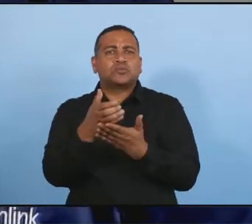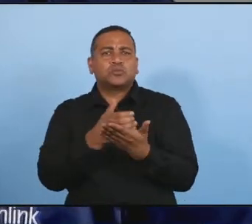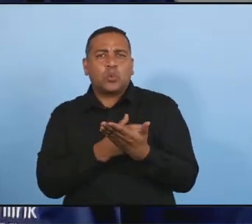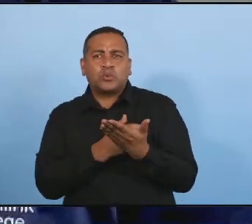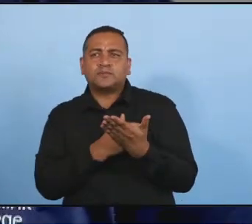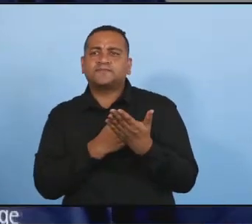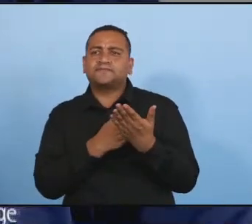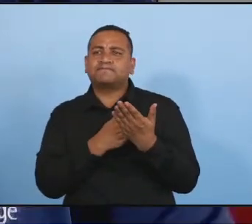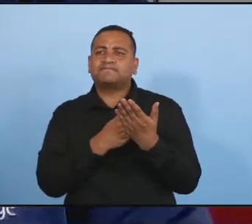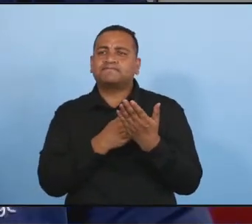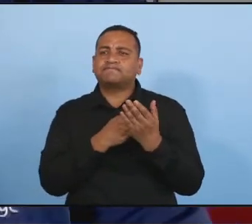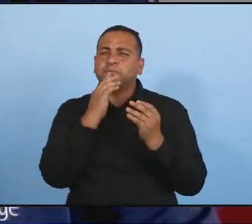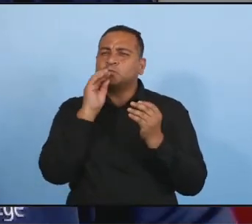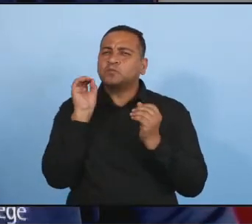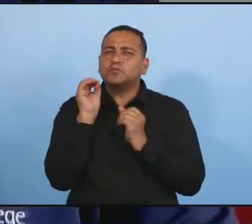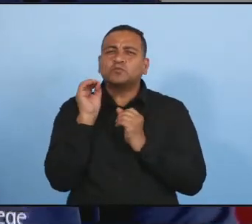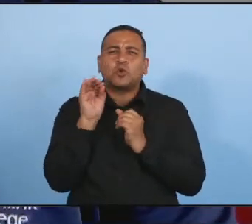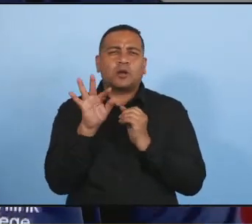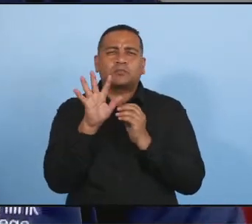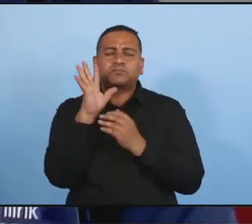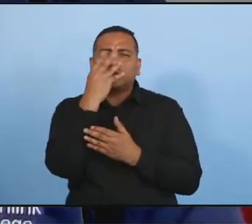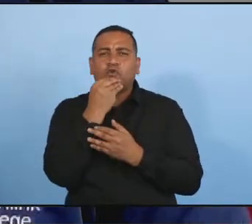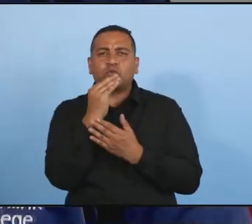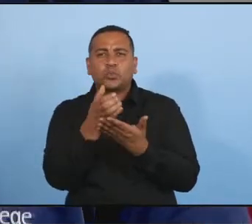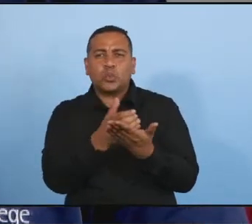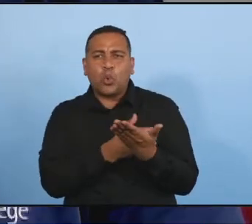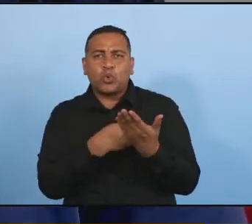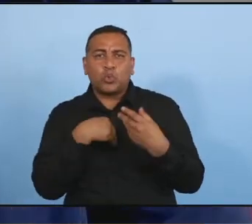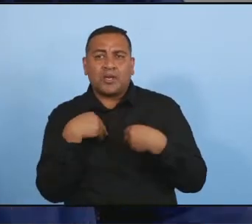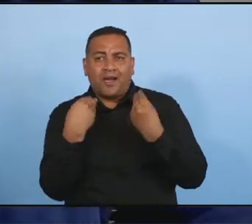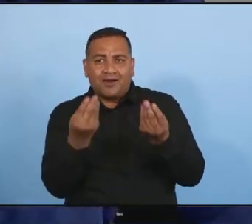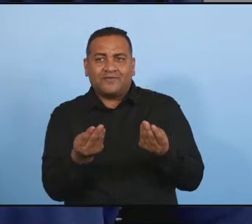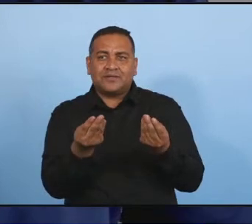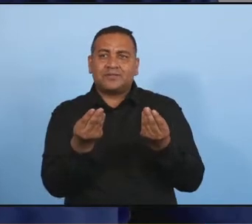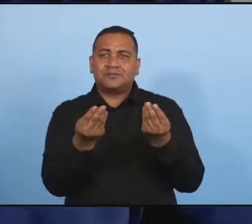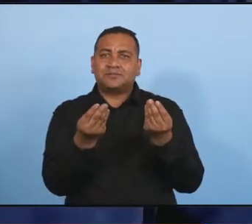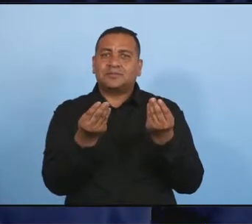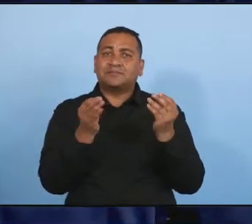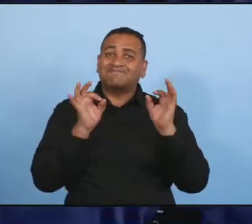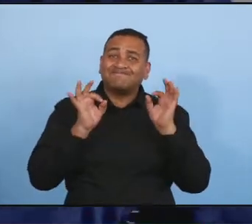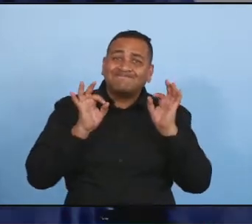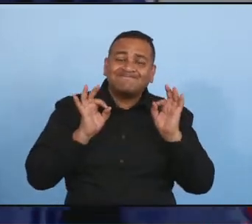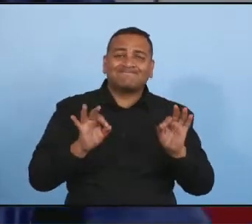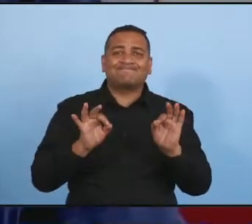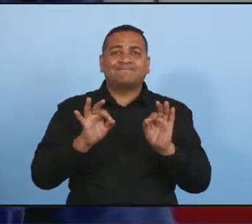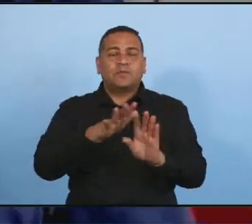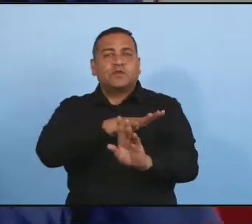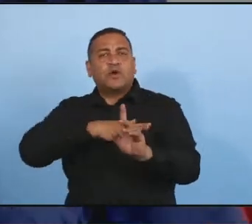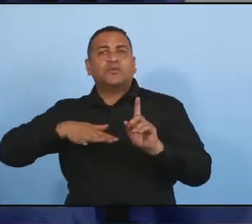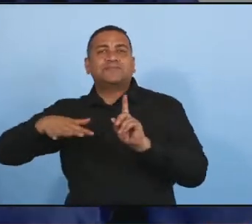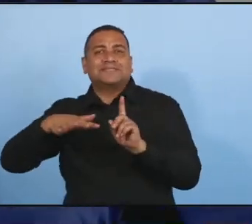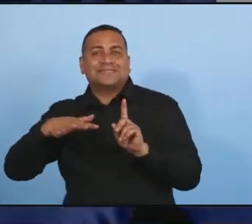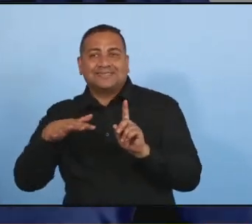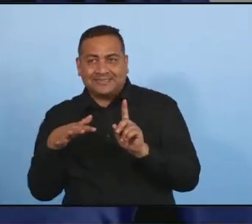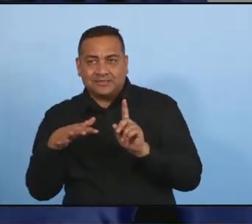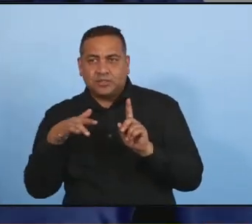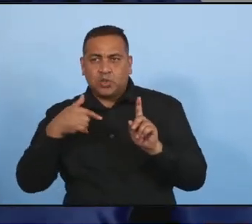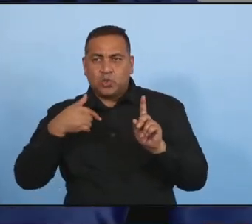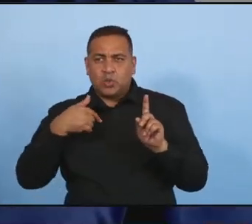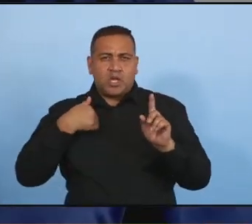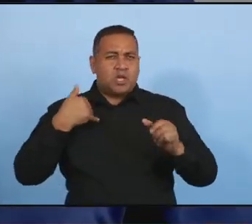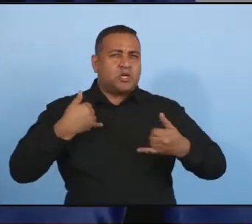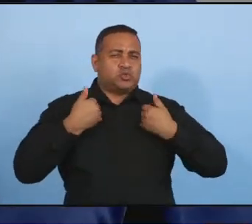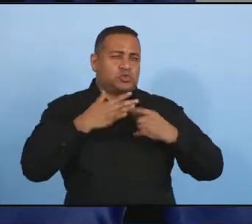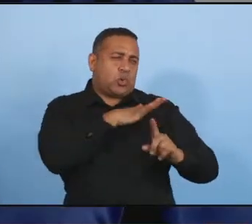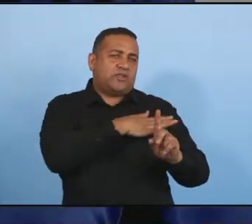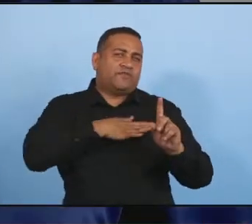absolutely fantastic, and just talking to him is really great, and it seemed quite fun as well, which is what